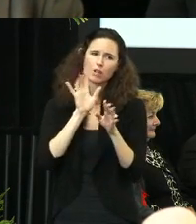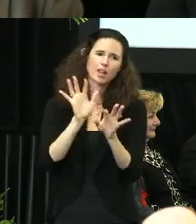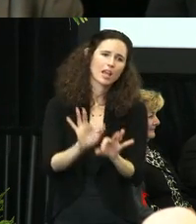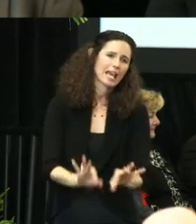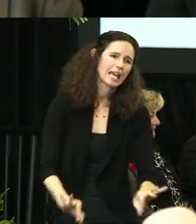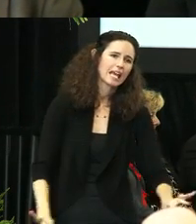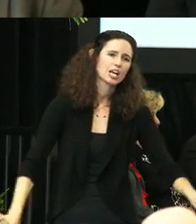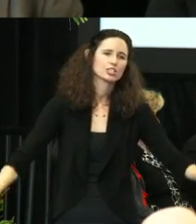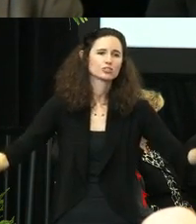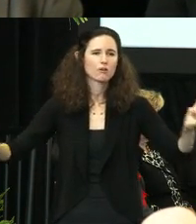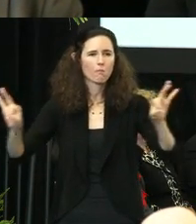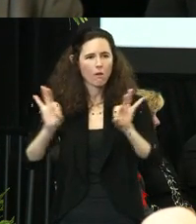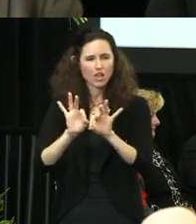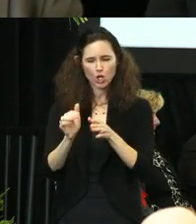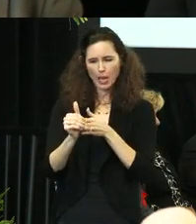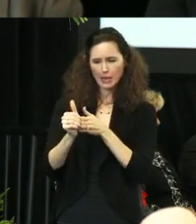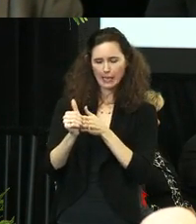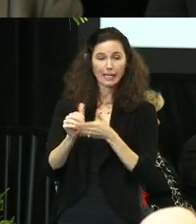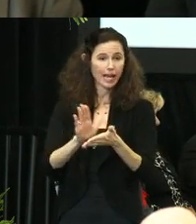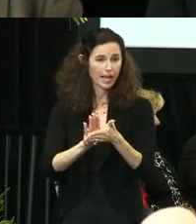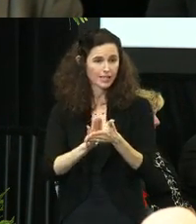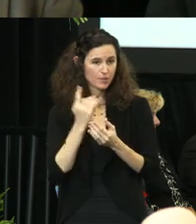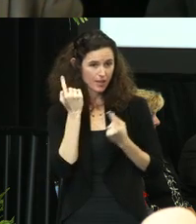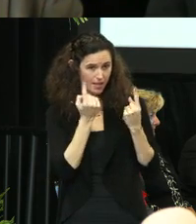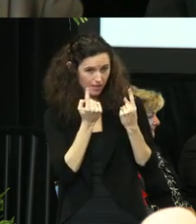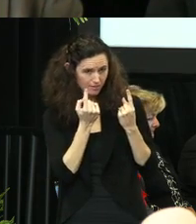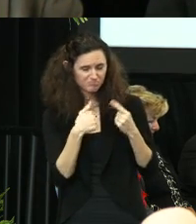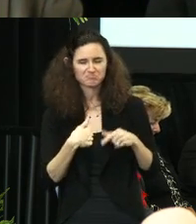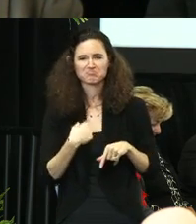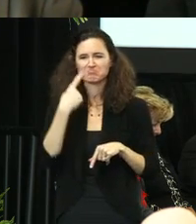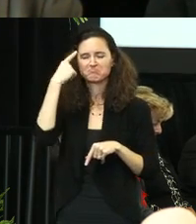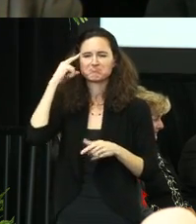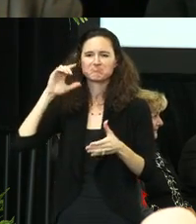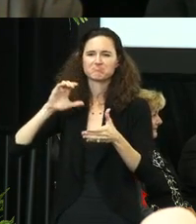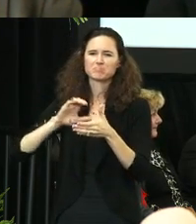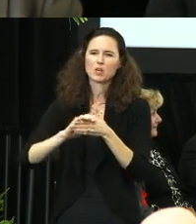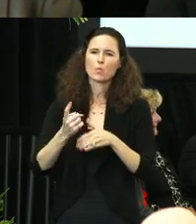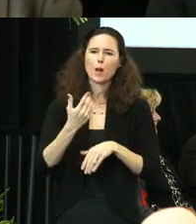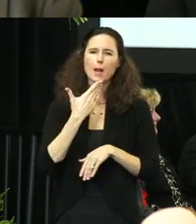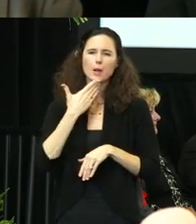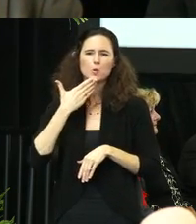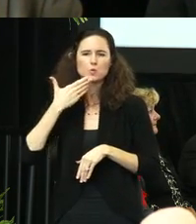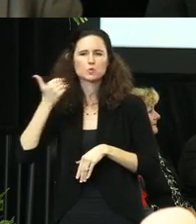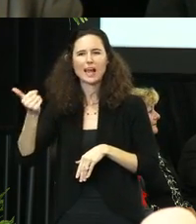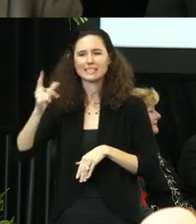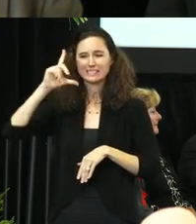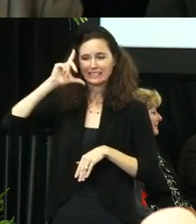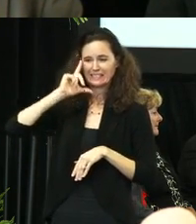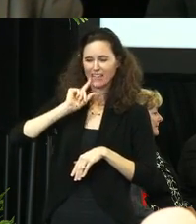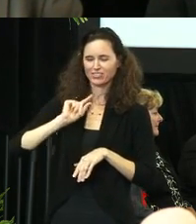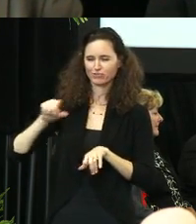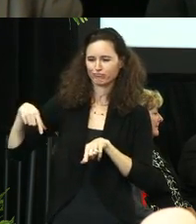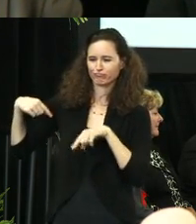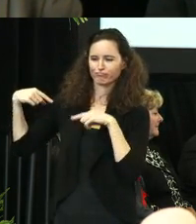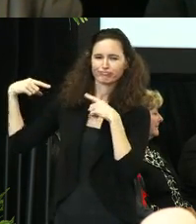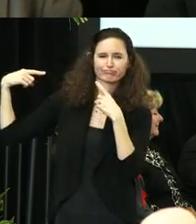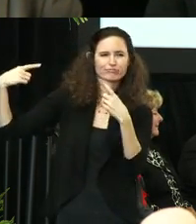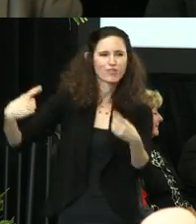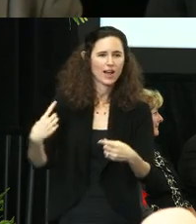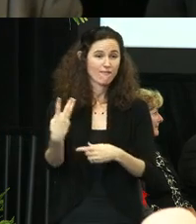our academic thinking, but I believe one of the greatest gifts to FSCJ over the last 4